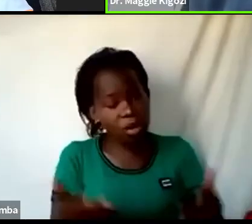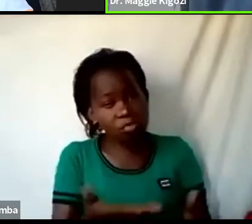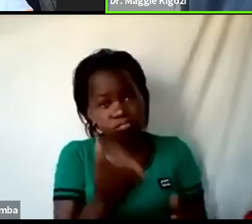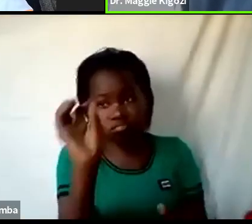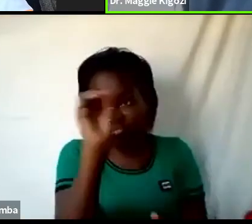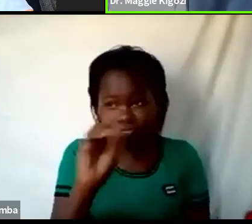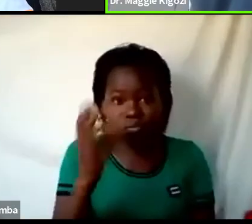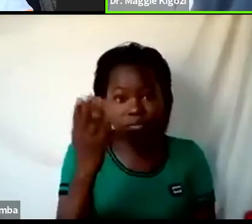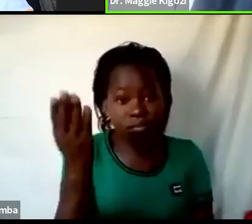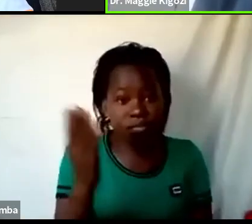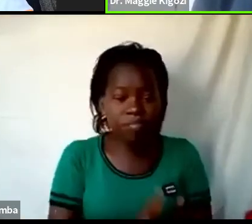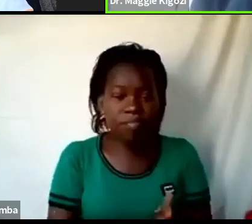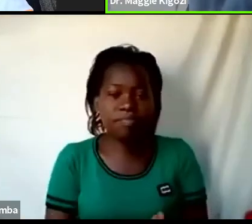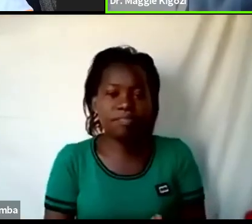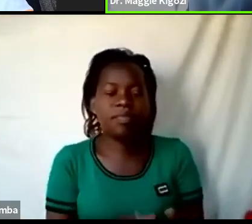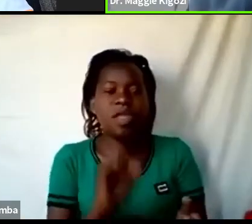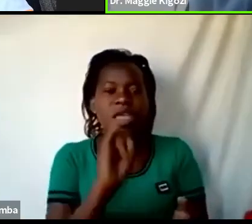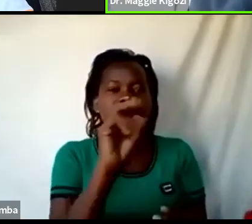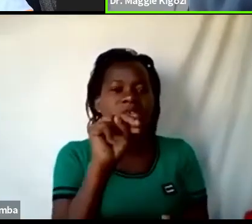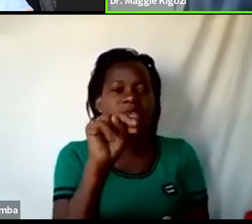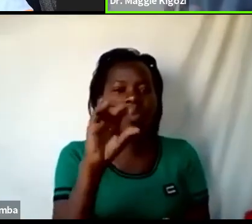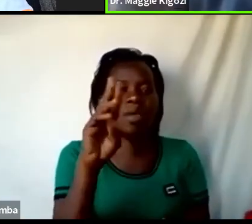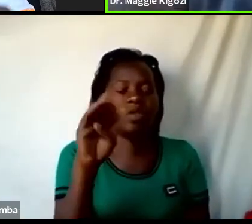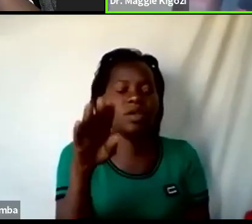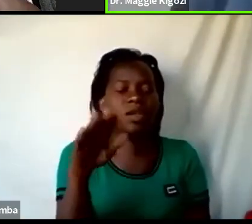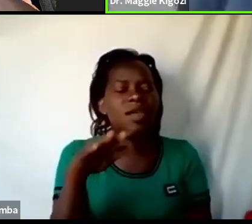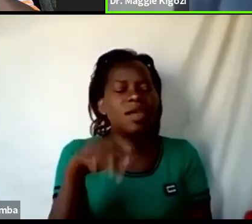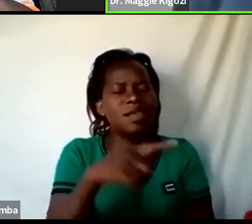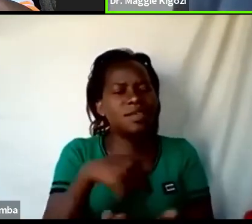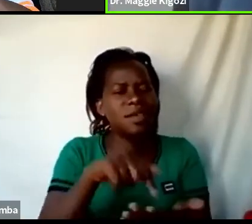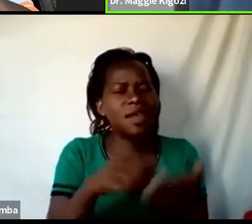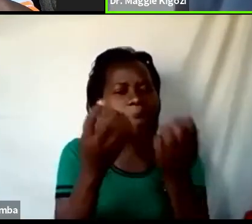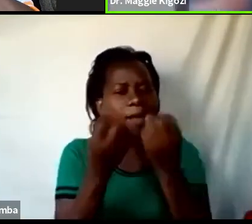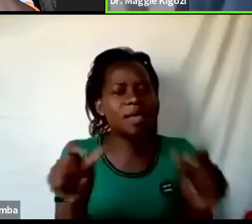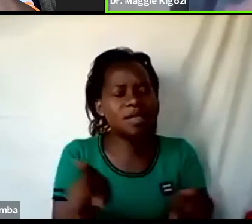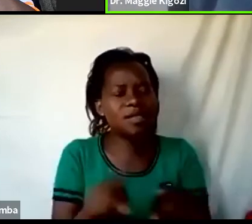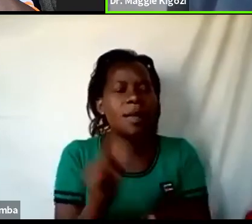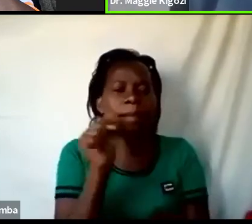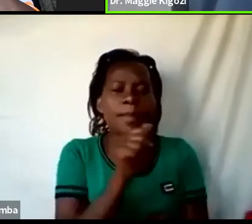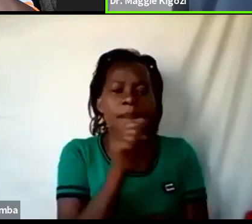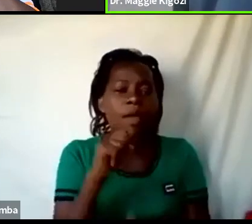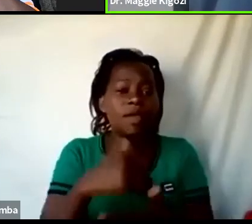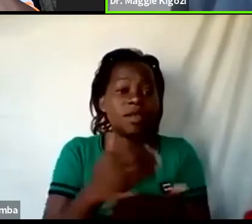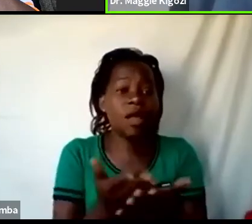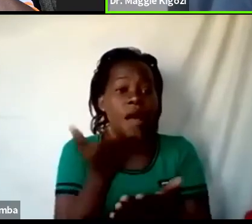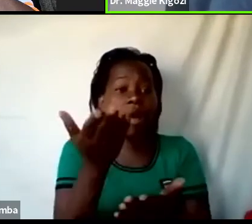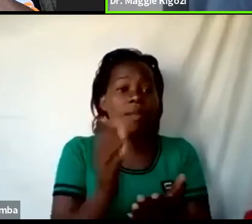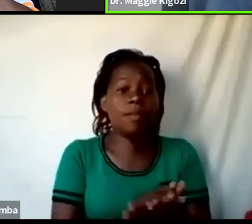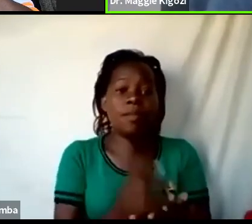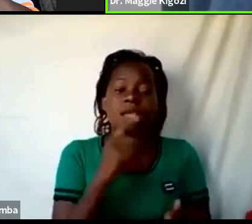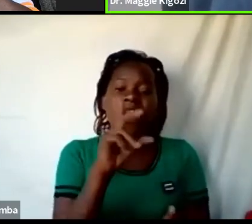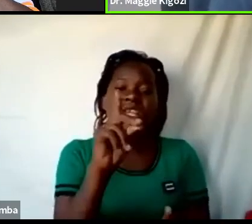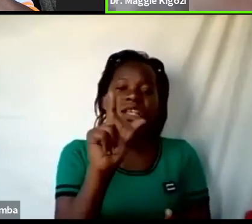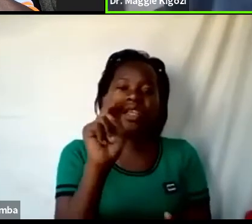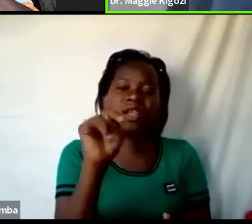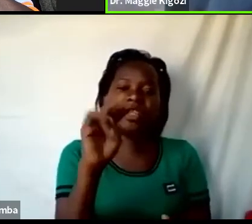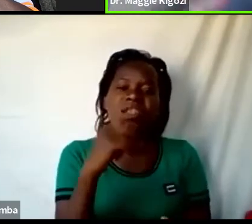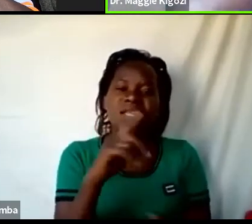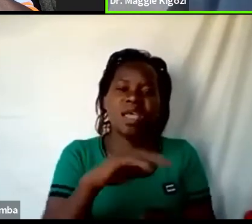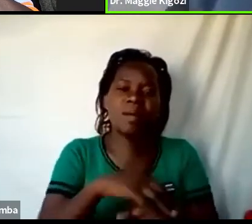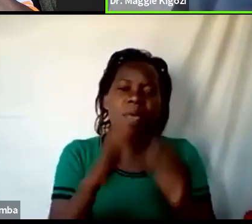Incubation centers are around, okay? And then the private sector. Daniel's heading manufacturing, but they're also the